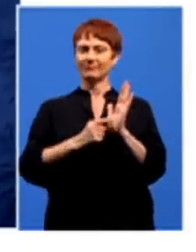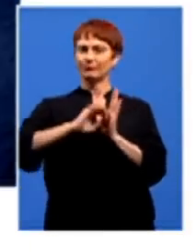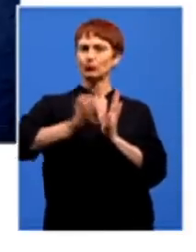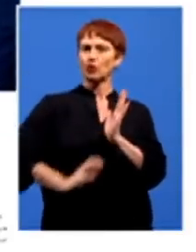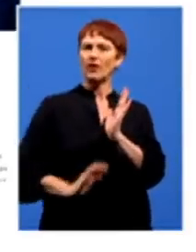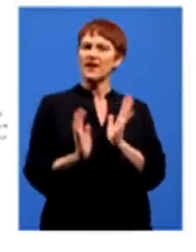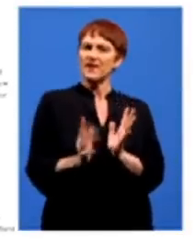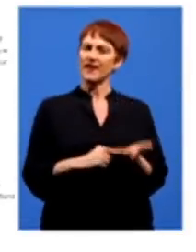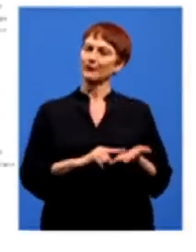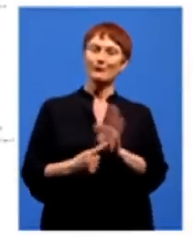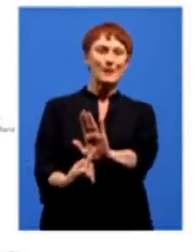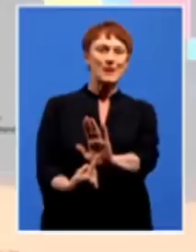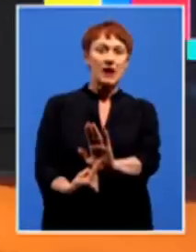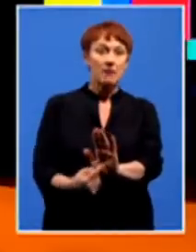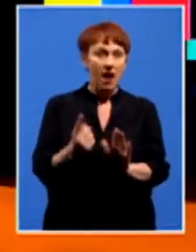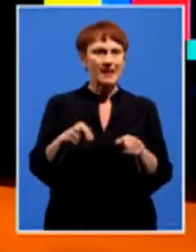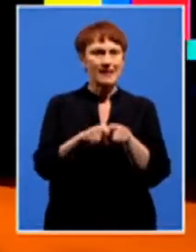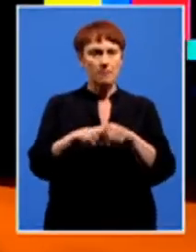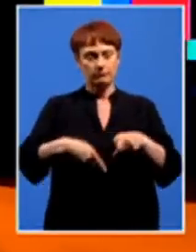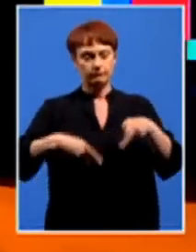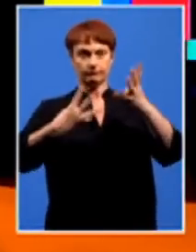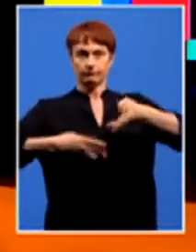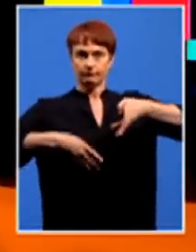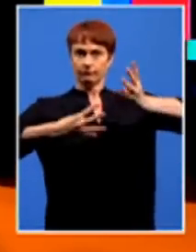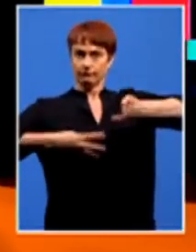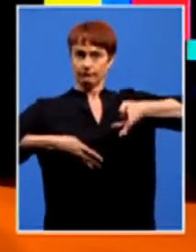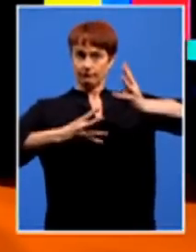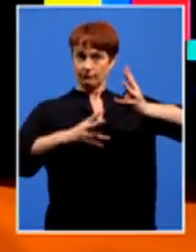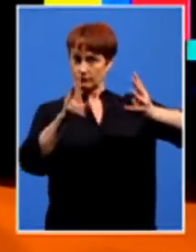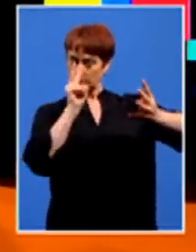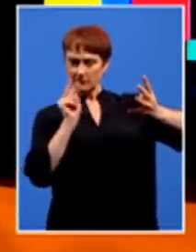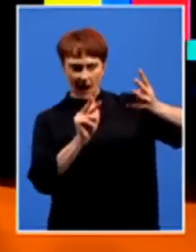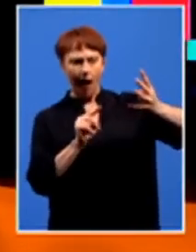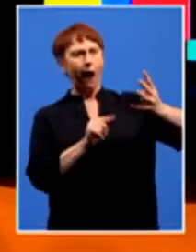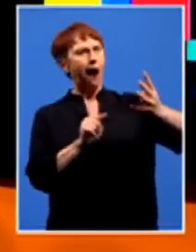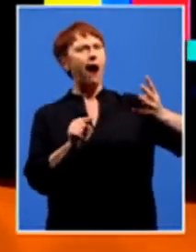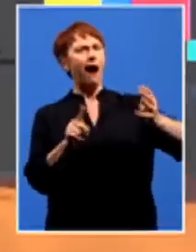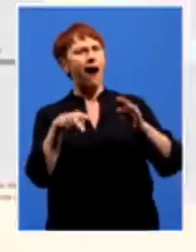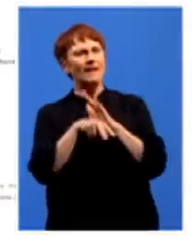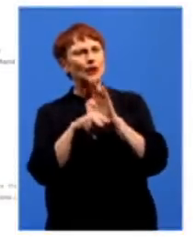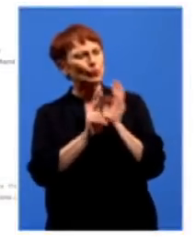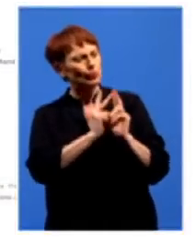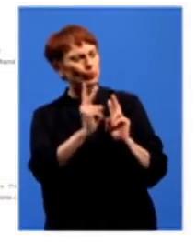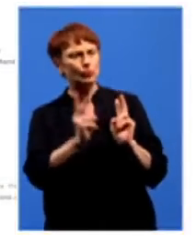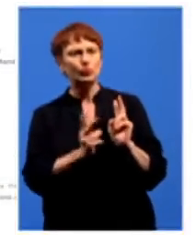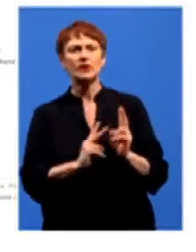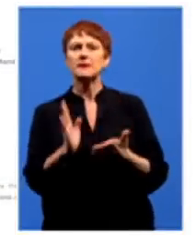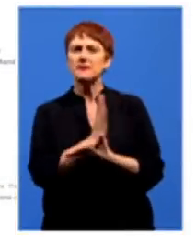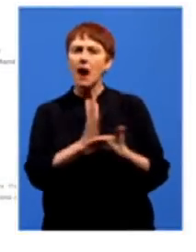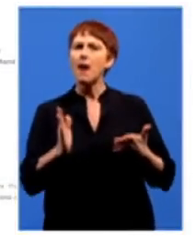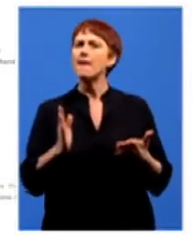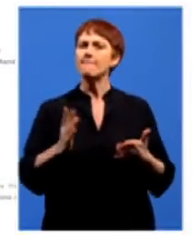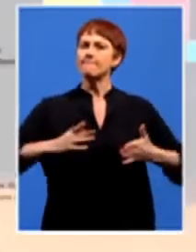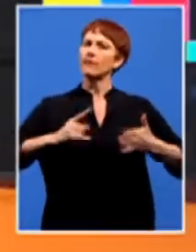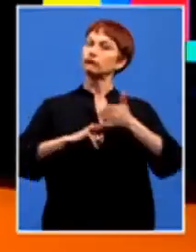that comes up. But also, as you continue scrolling up the website, there are the different videos. Some we have played, others are